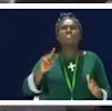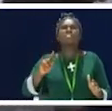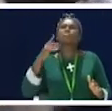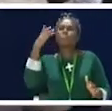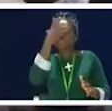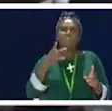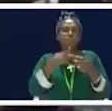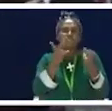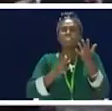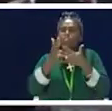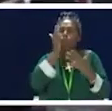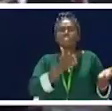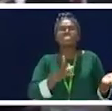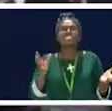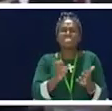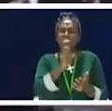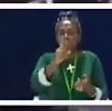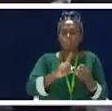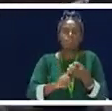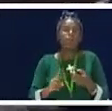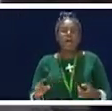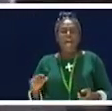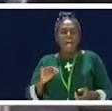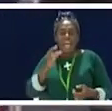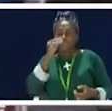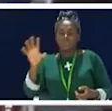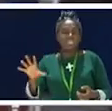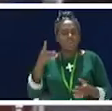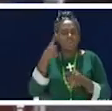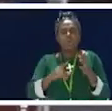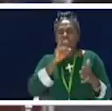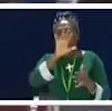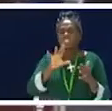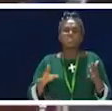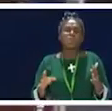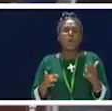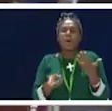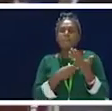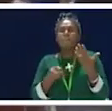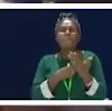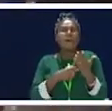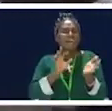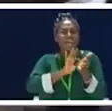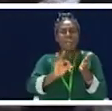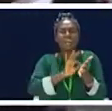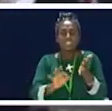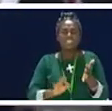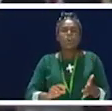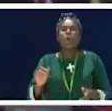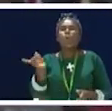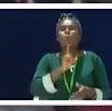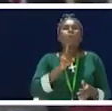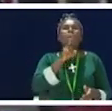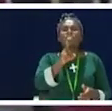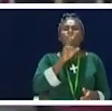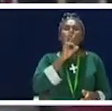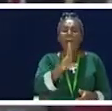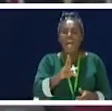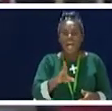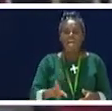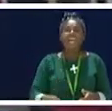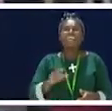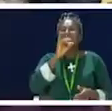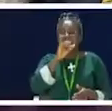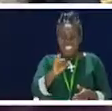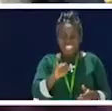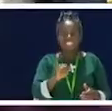I don't care what is in your bank account. Where you are now is just a passage to your destination.